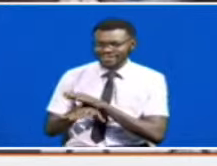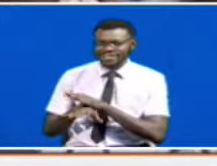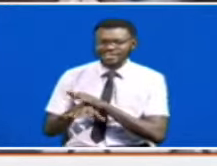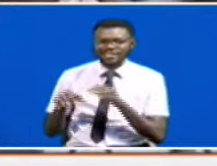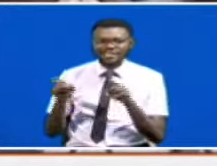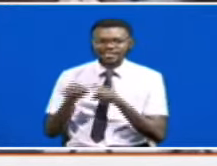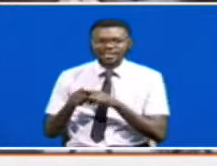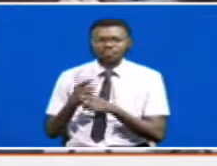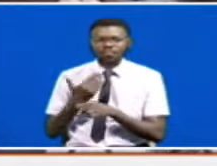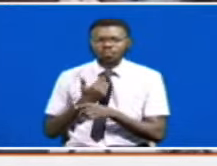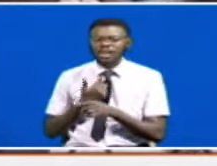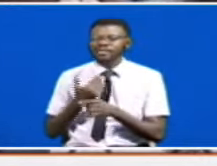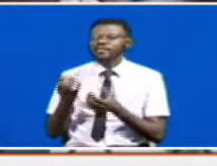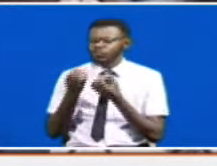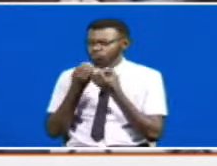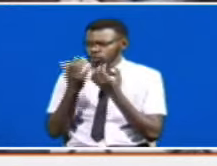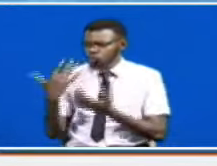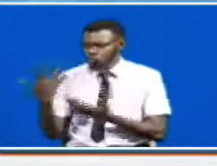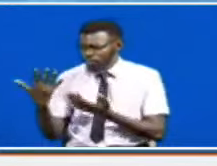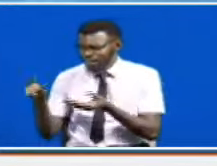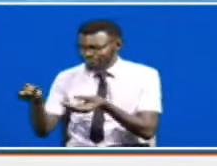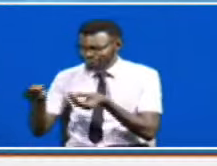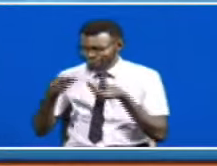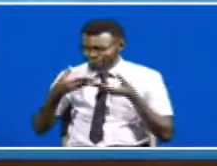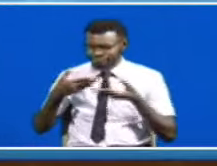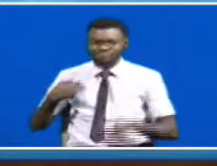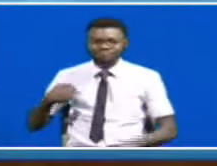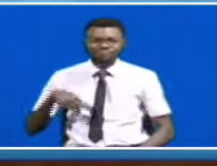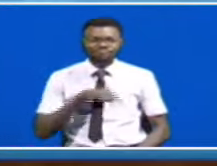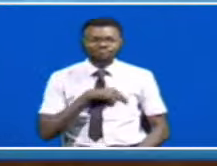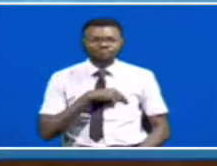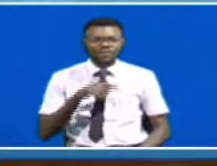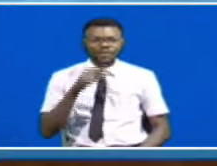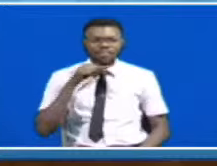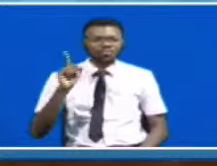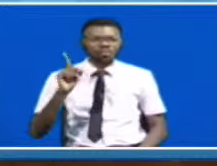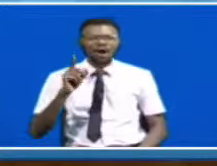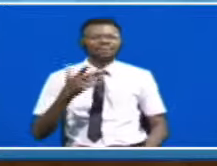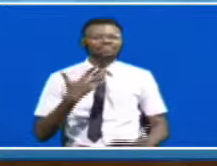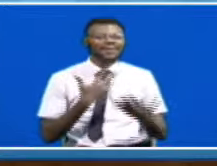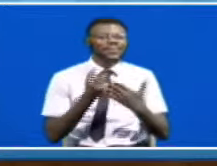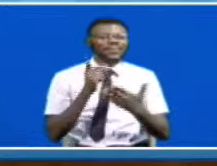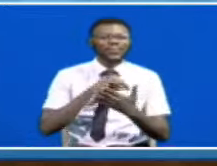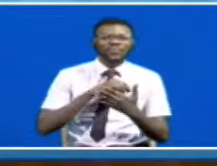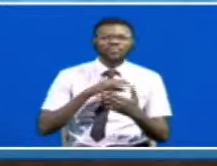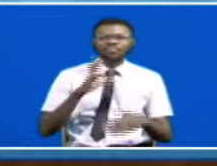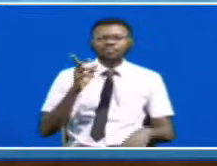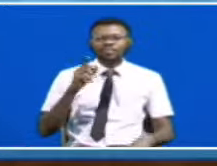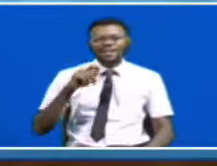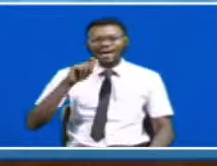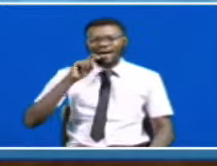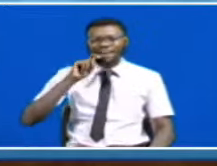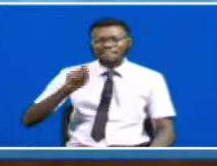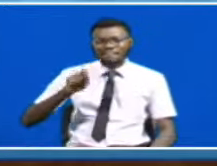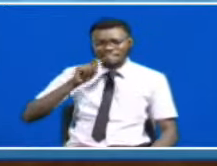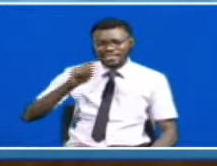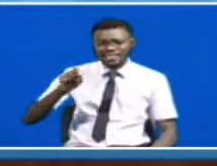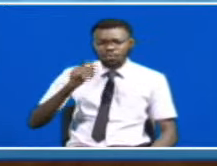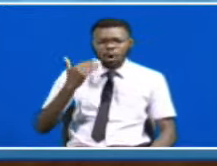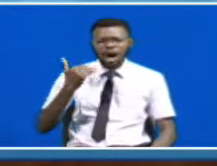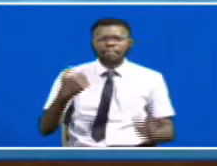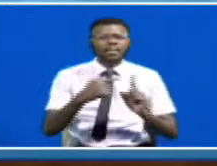with the prosecution documentation. A man has been arrested in Muguga, Kabete area after he allegedly stabbed